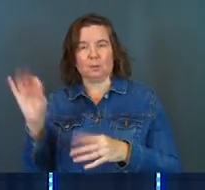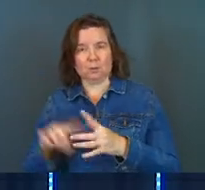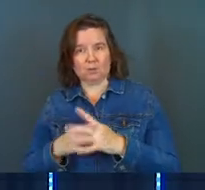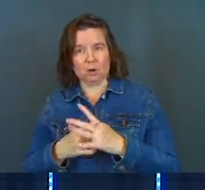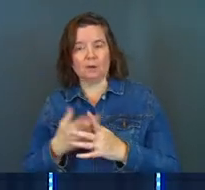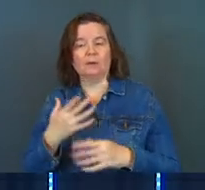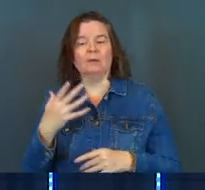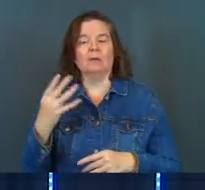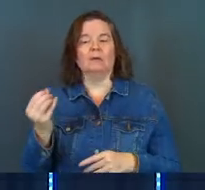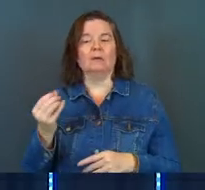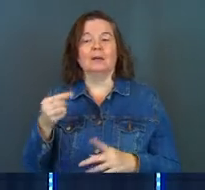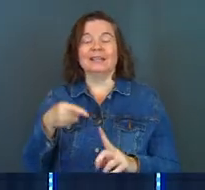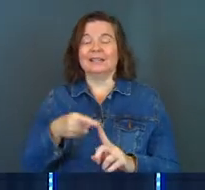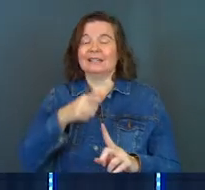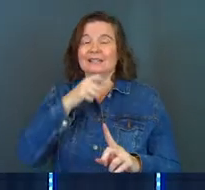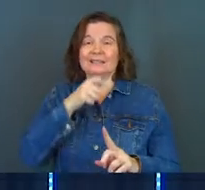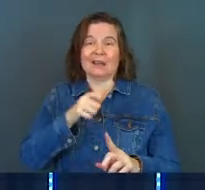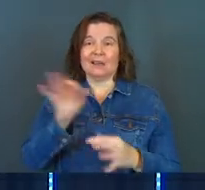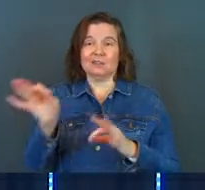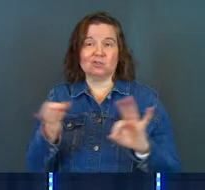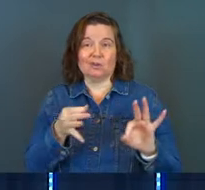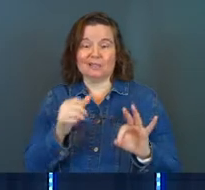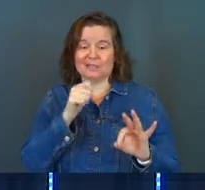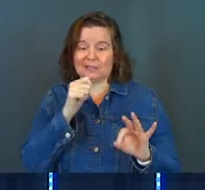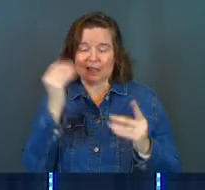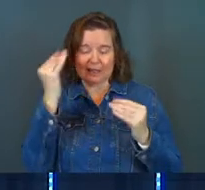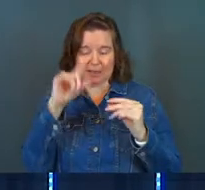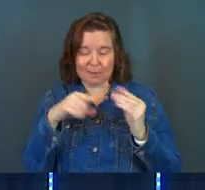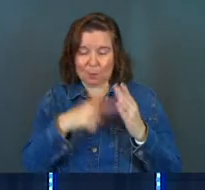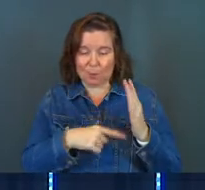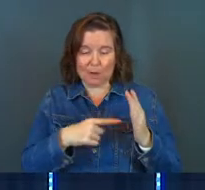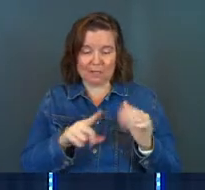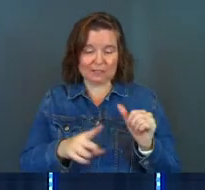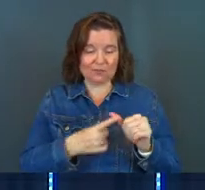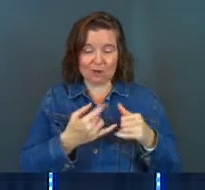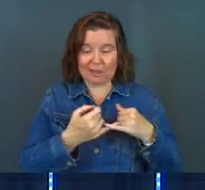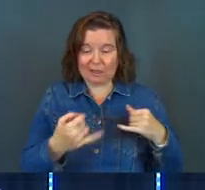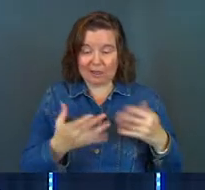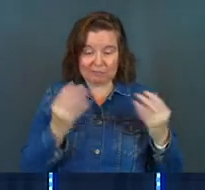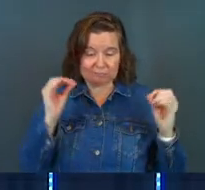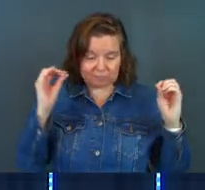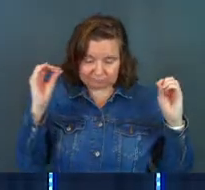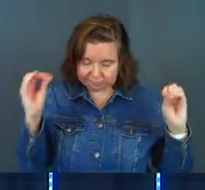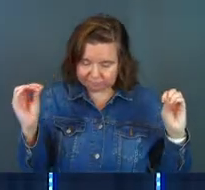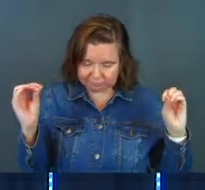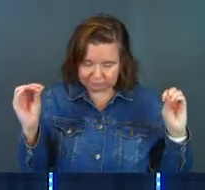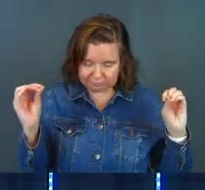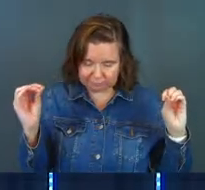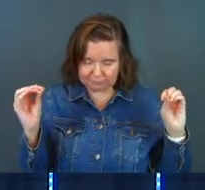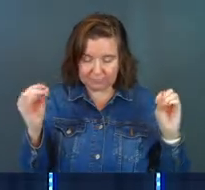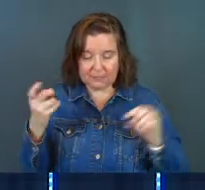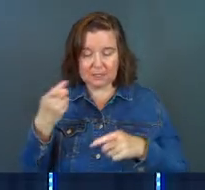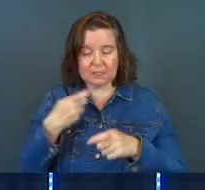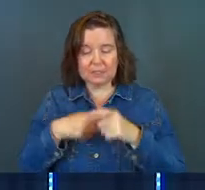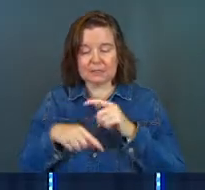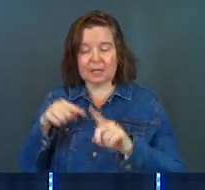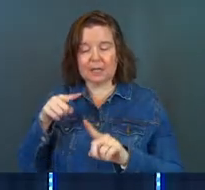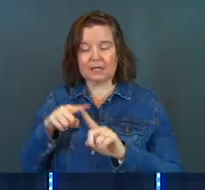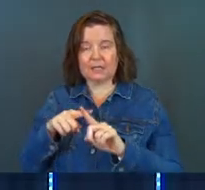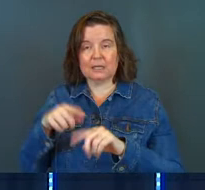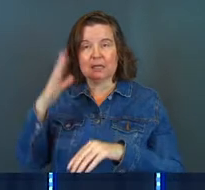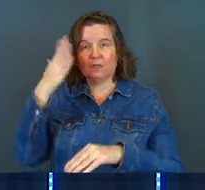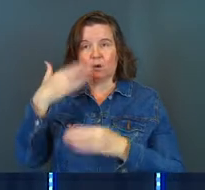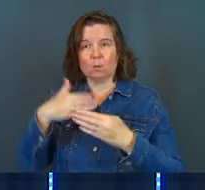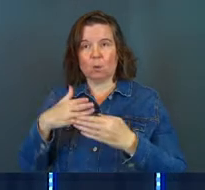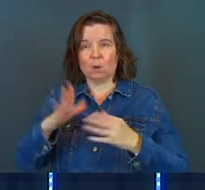start. And he's not distracted. He's not thinking about what his first line is going to be. Instead, he's in the front